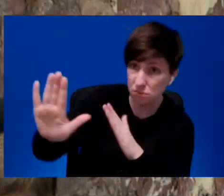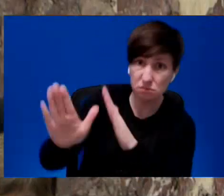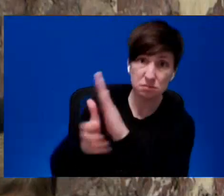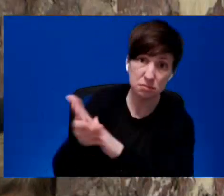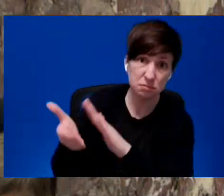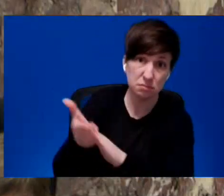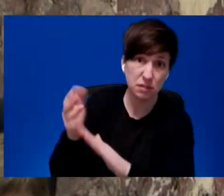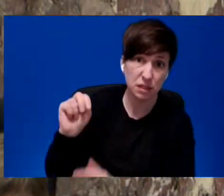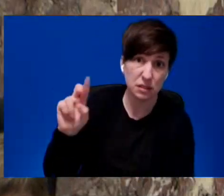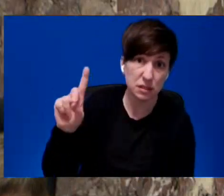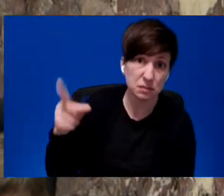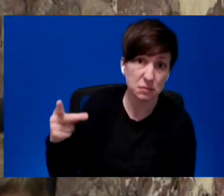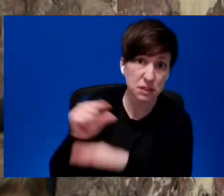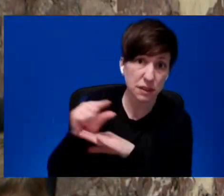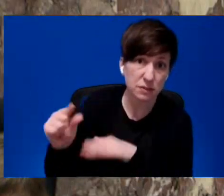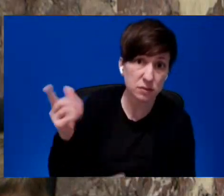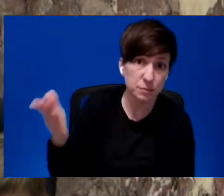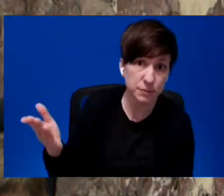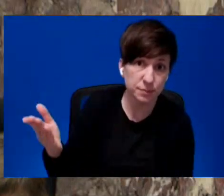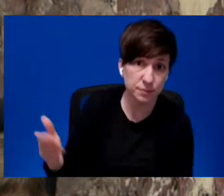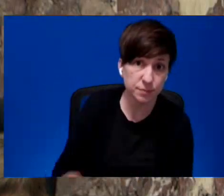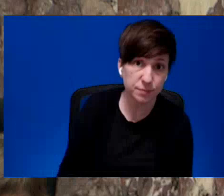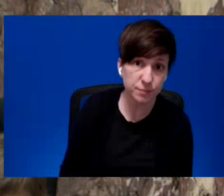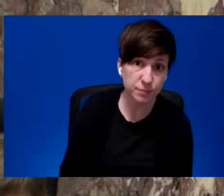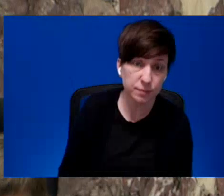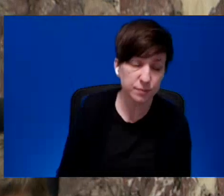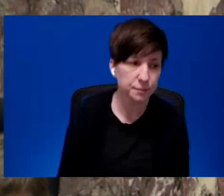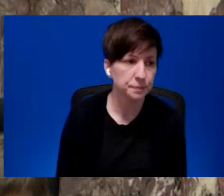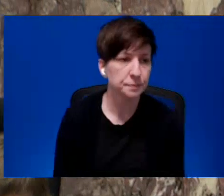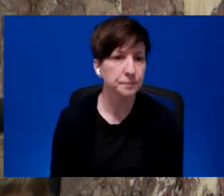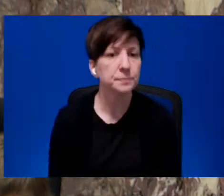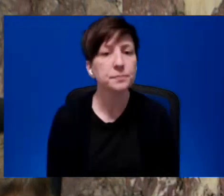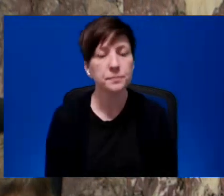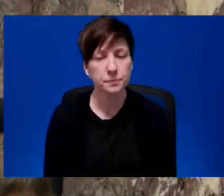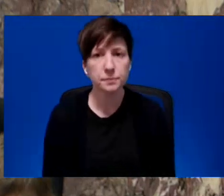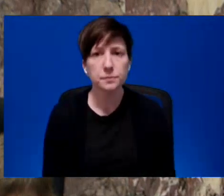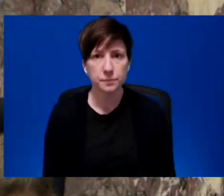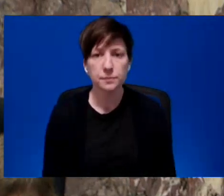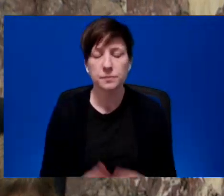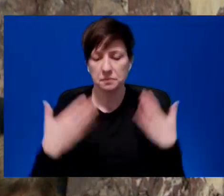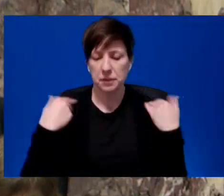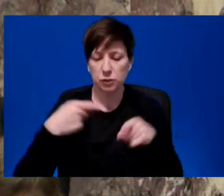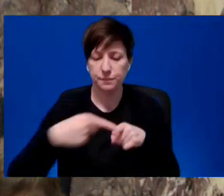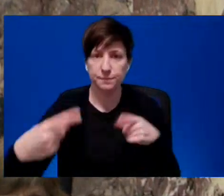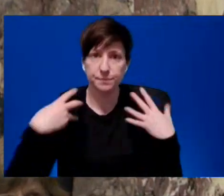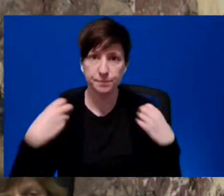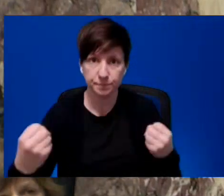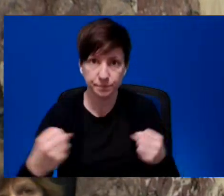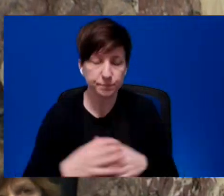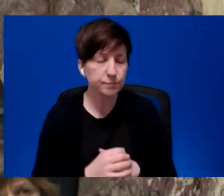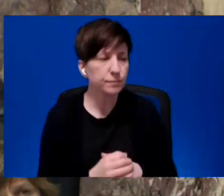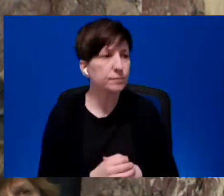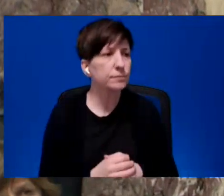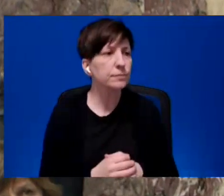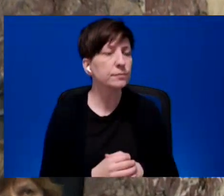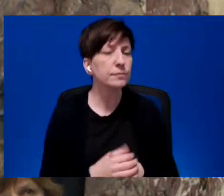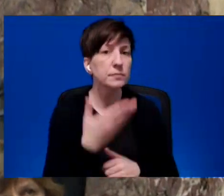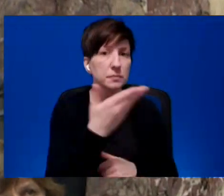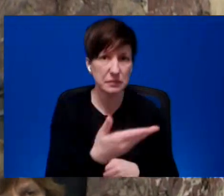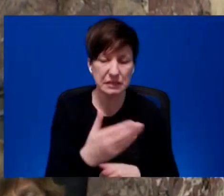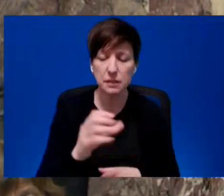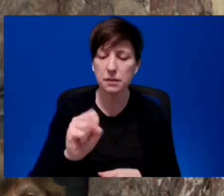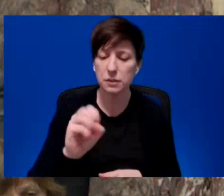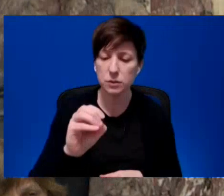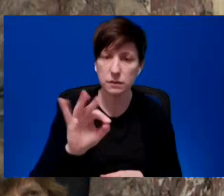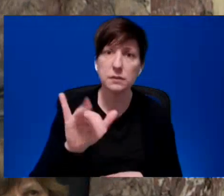and with respect to the case of the death of Sophia, which meant a lot to people in Nanaimo